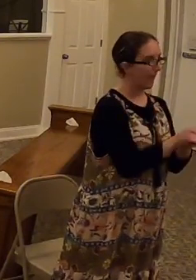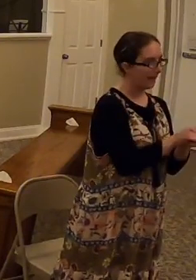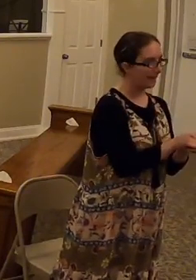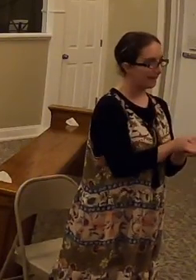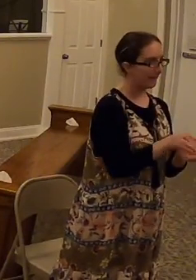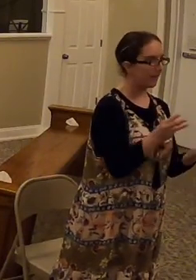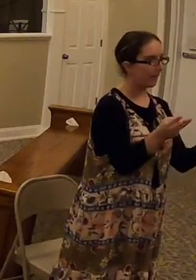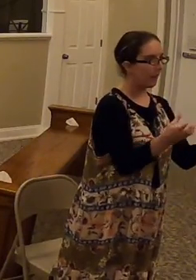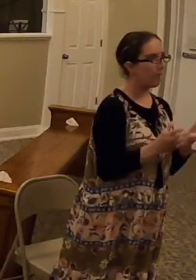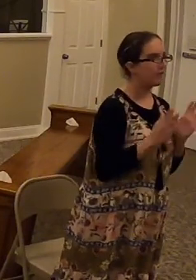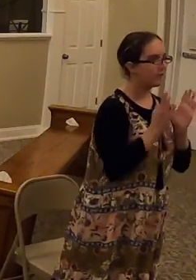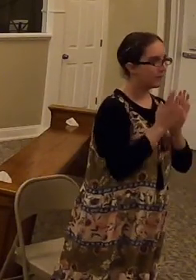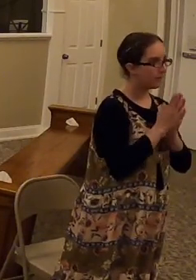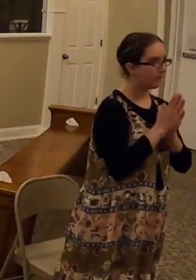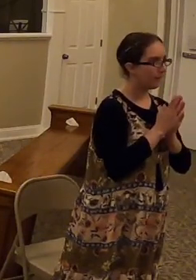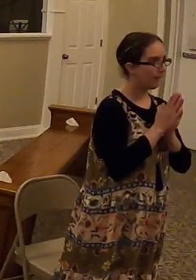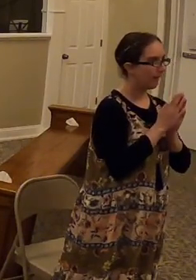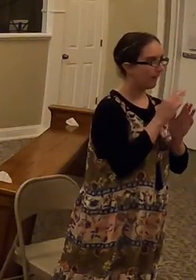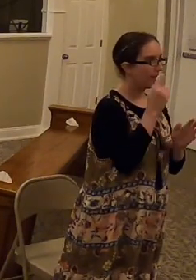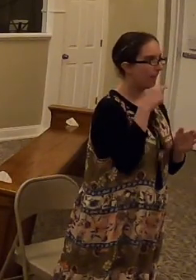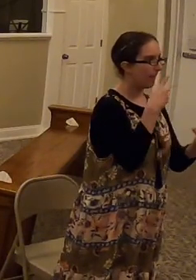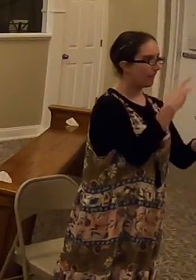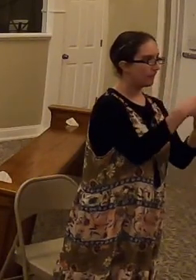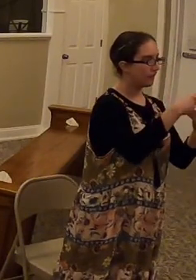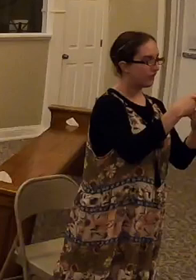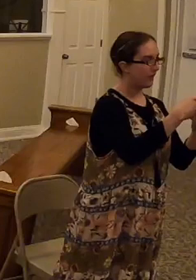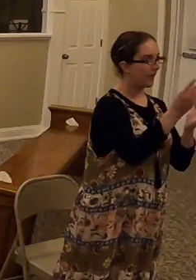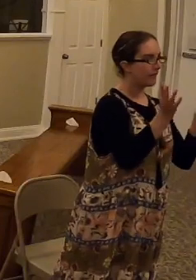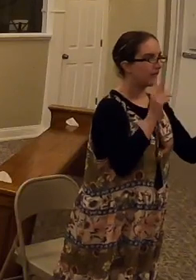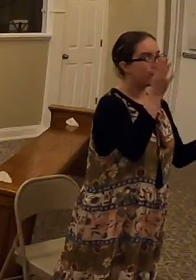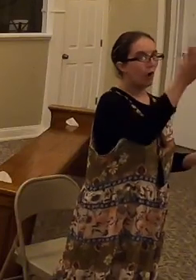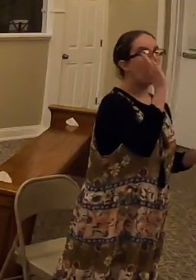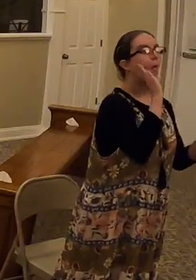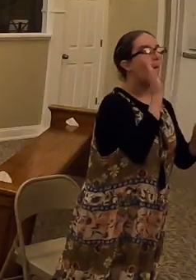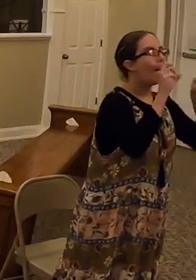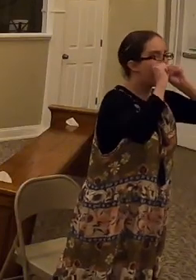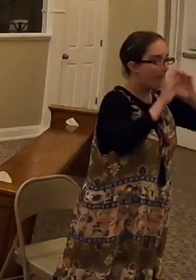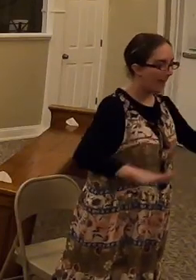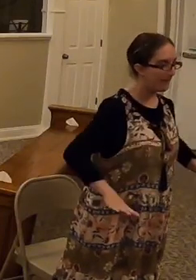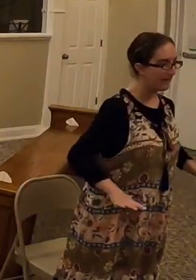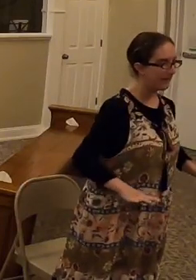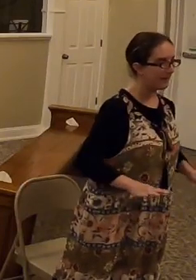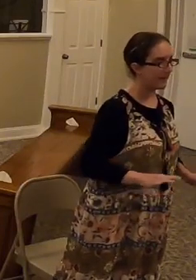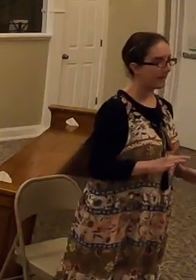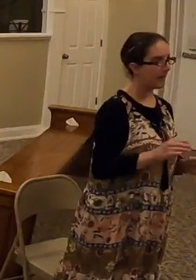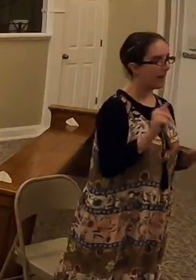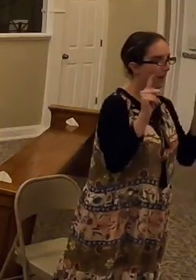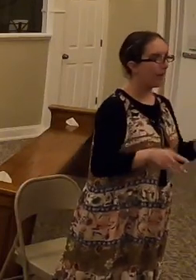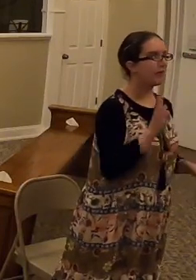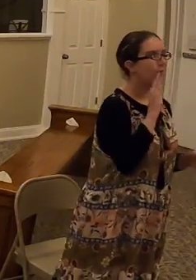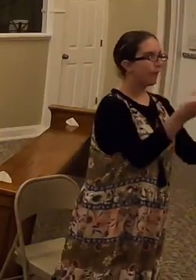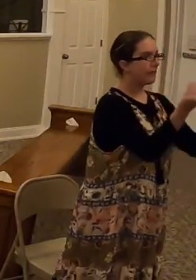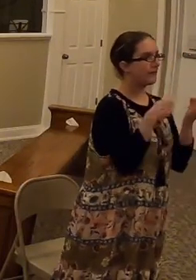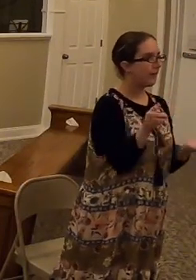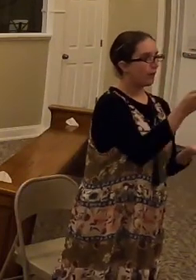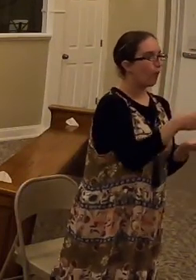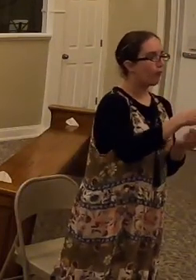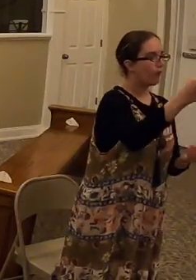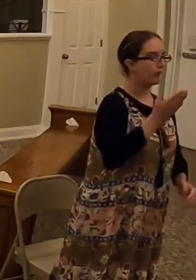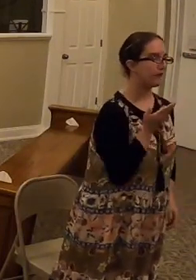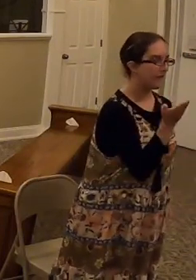Hallelujah. Amen. So we want to pray, amen, for the jail service, that God will bless it. Amen. That somebody will get the Holy Ghost